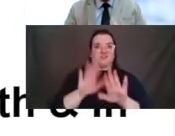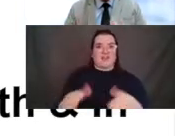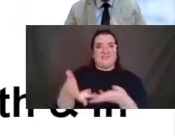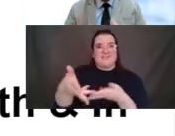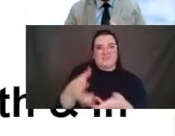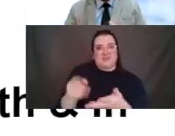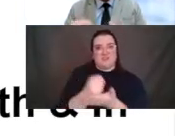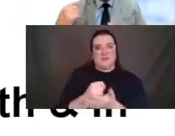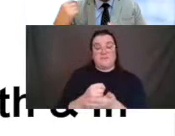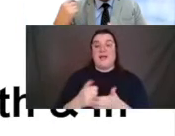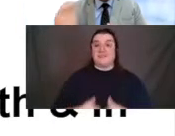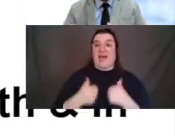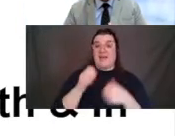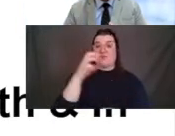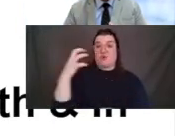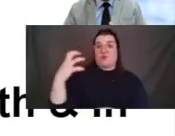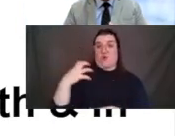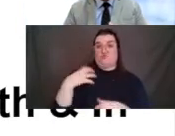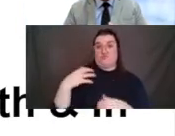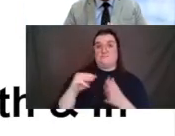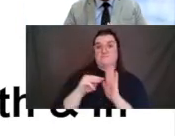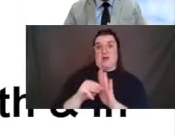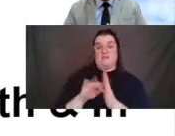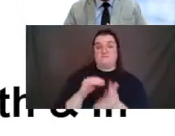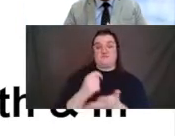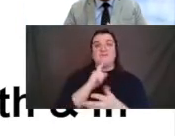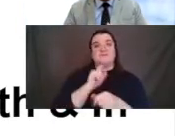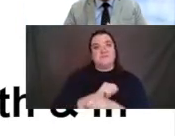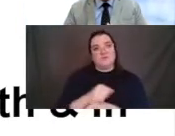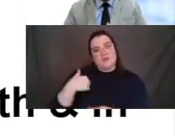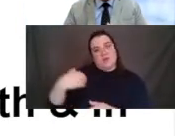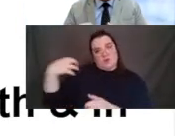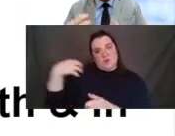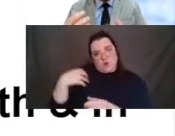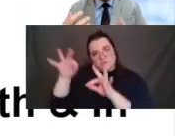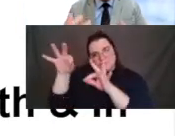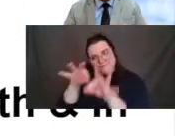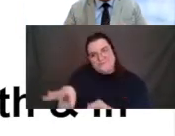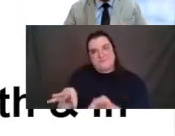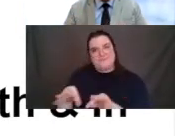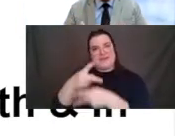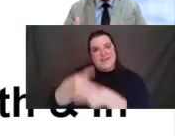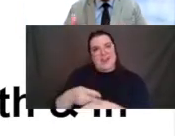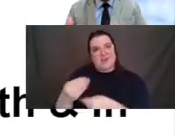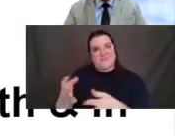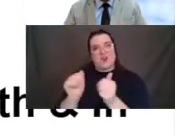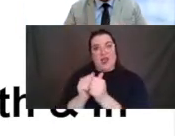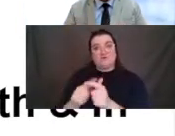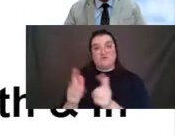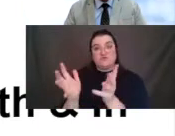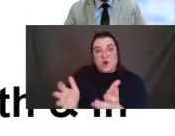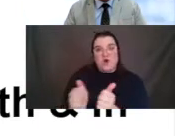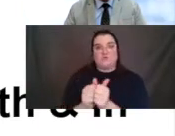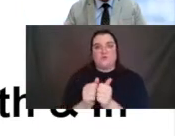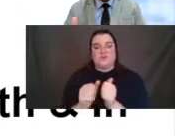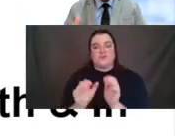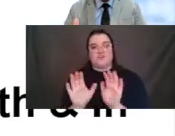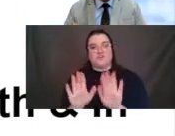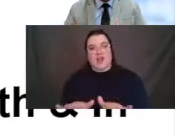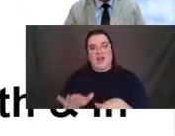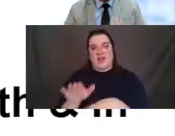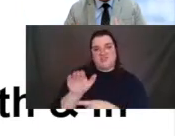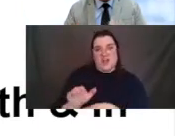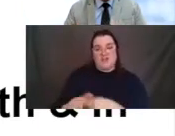coaching model of treatment where we would actually coach a caregiver on how to talk to their child and communicate and play with their child